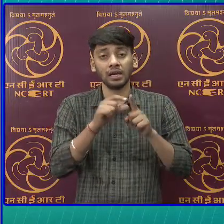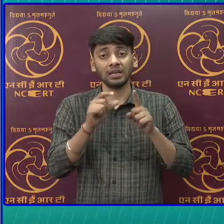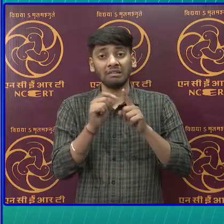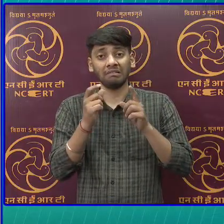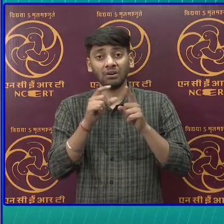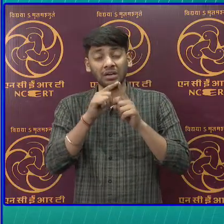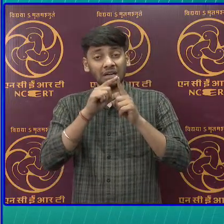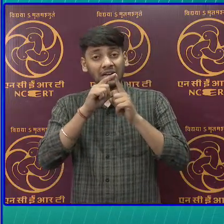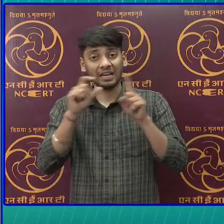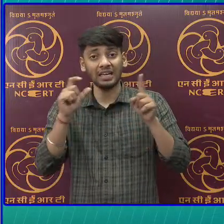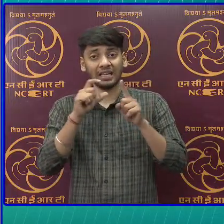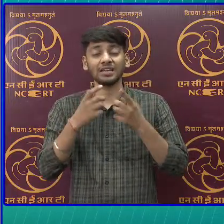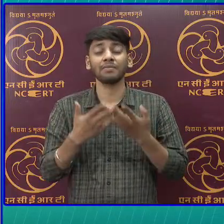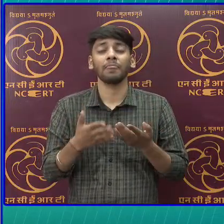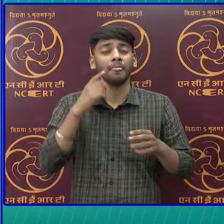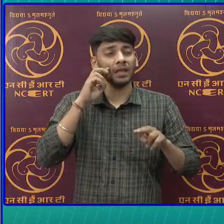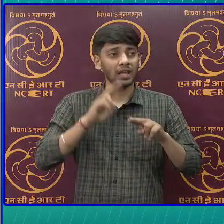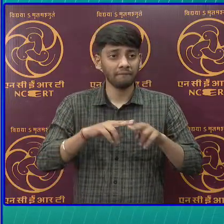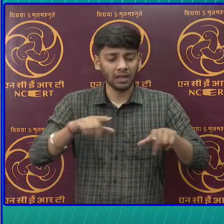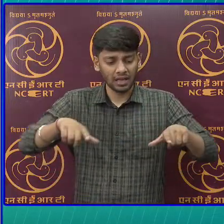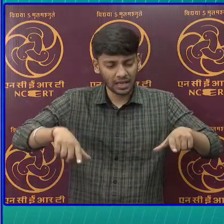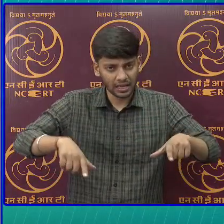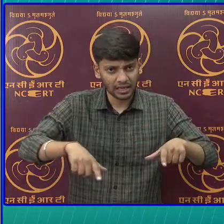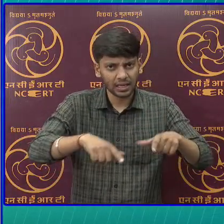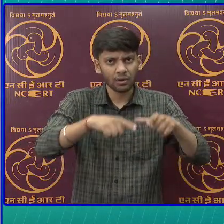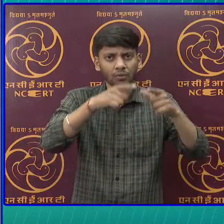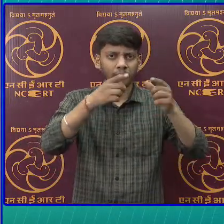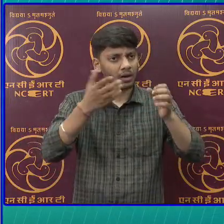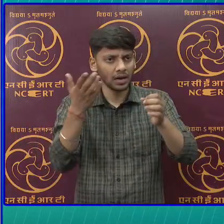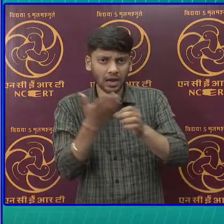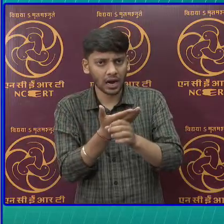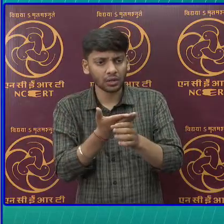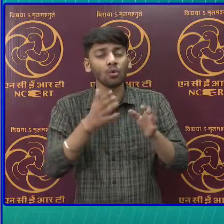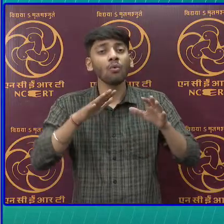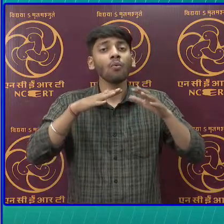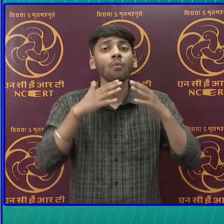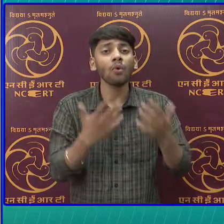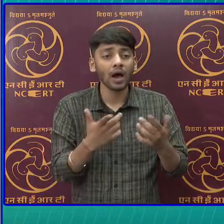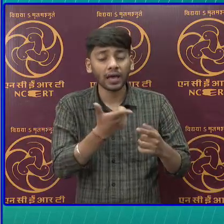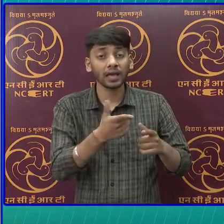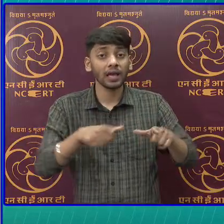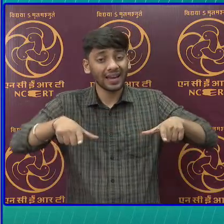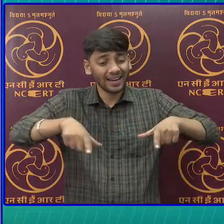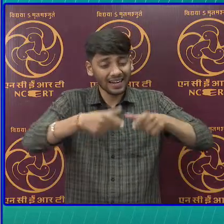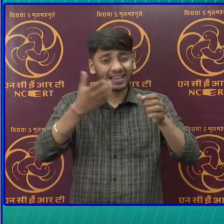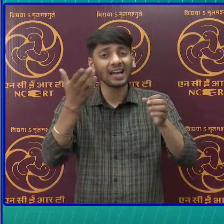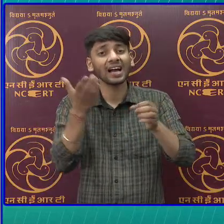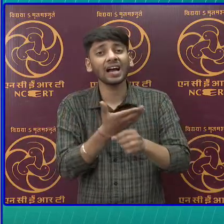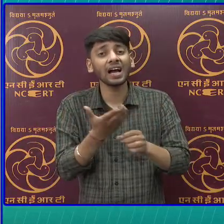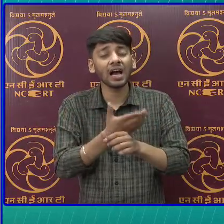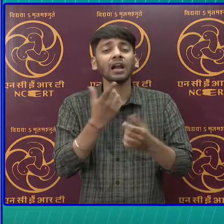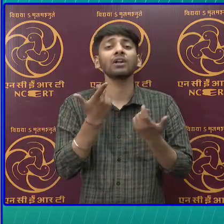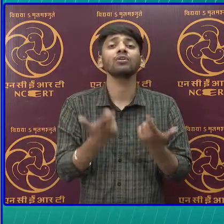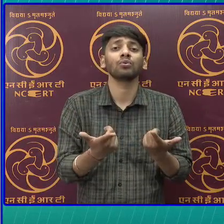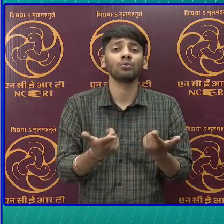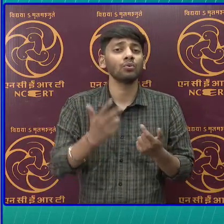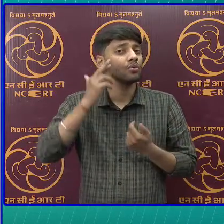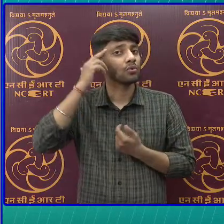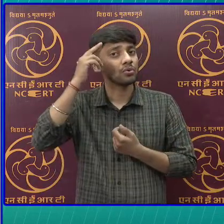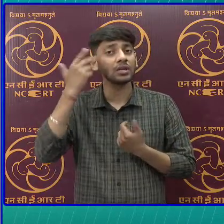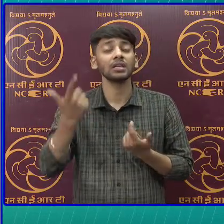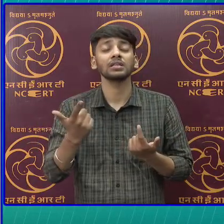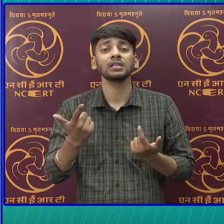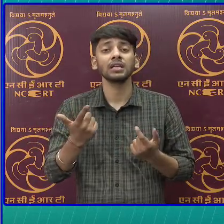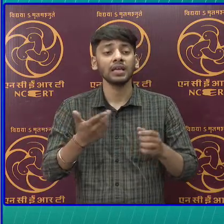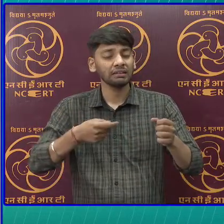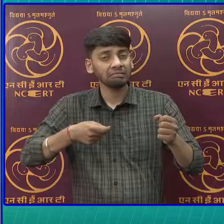trees. Why do we cut trees? I am coming to the second question here. Okay. And why poet here is talking about killing a tree,